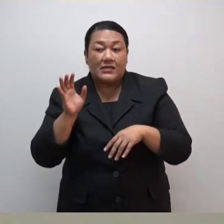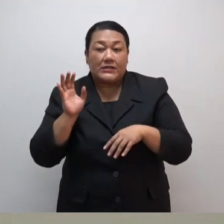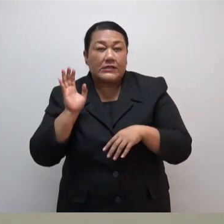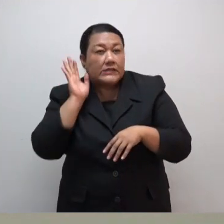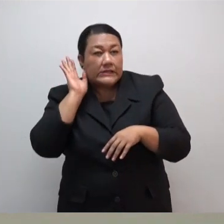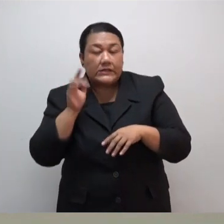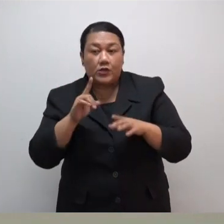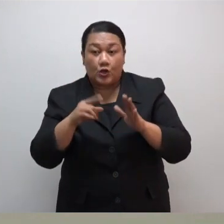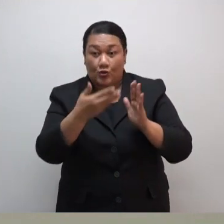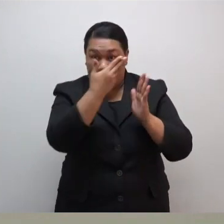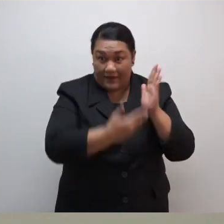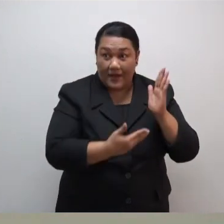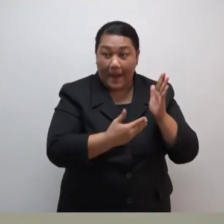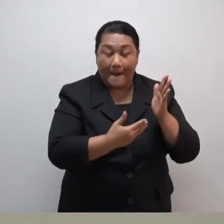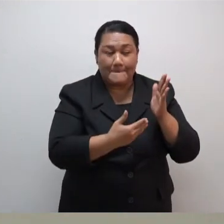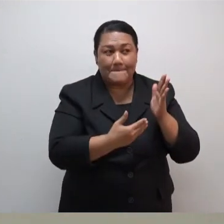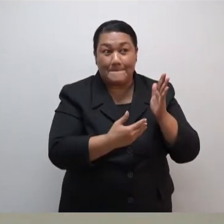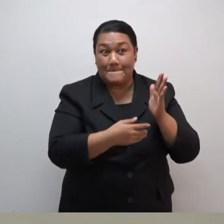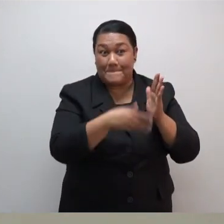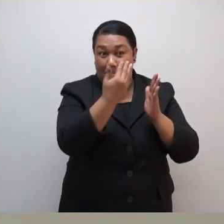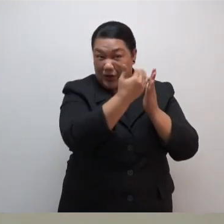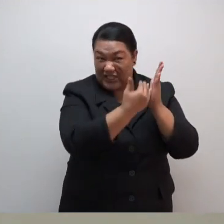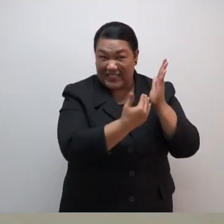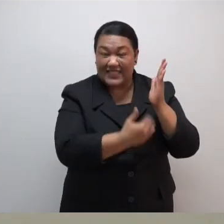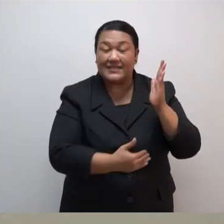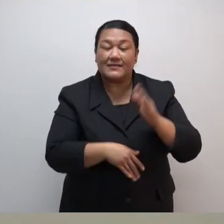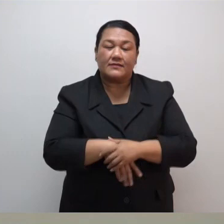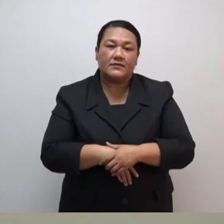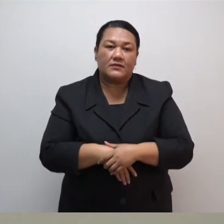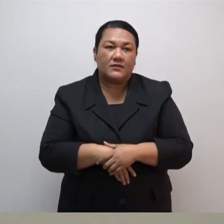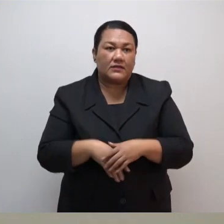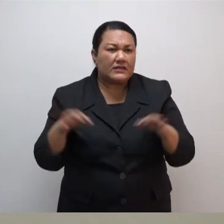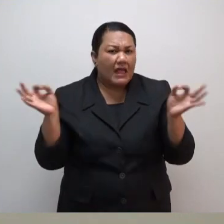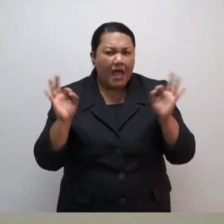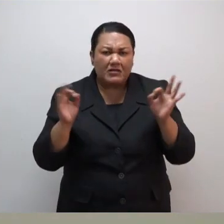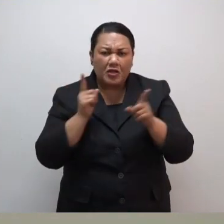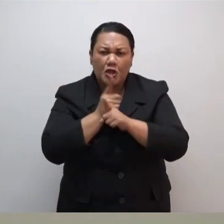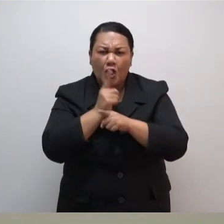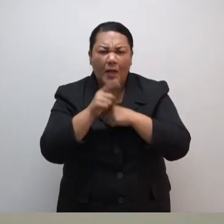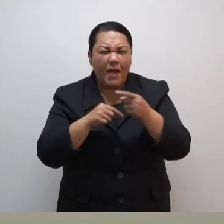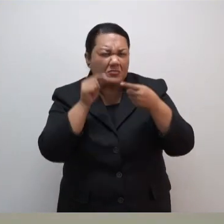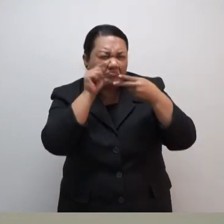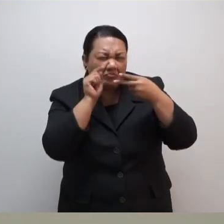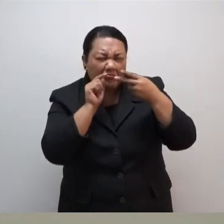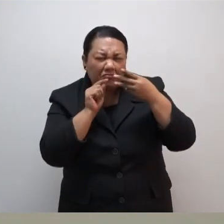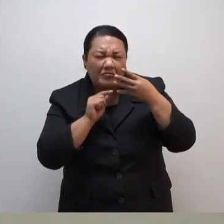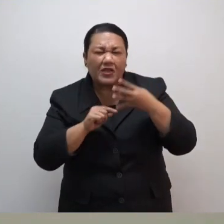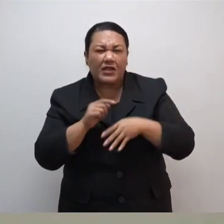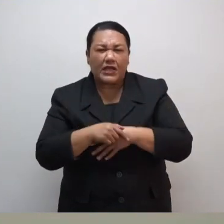whole 3.5 hours of submissions that were made. None of them actually talked specifically about